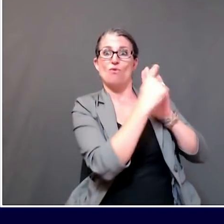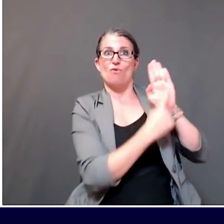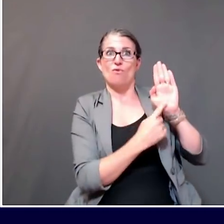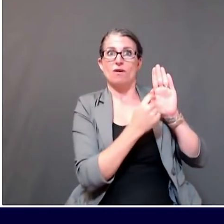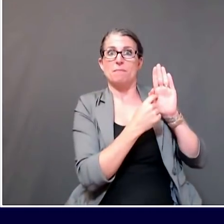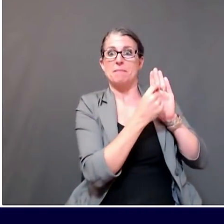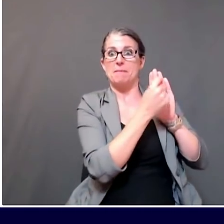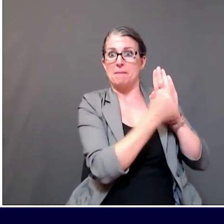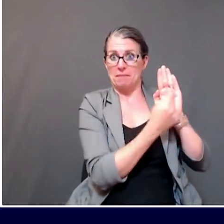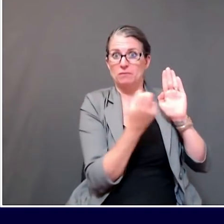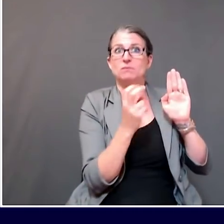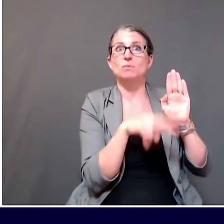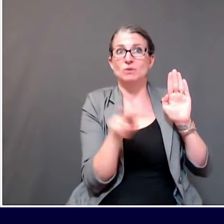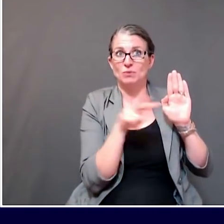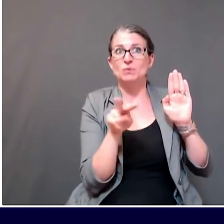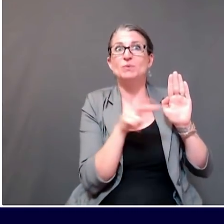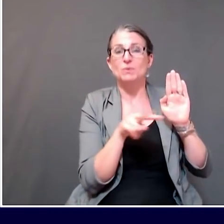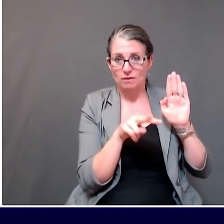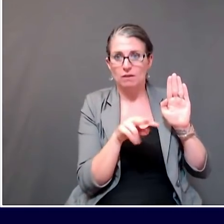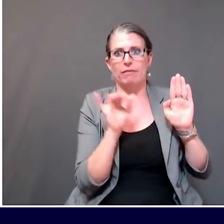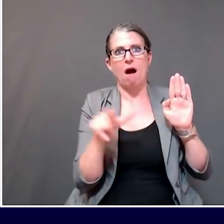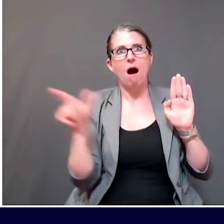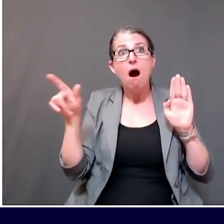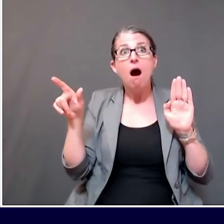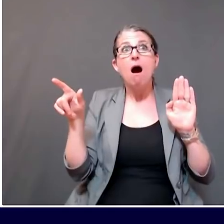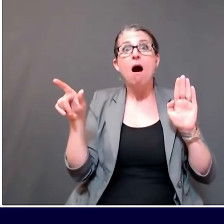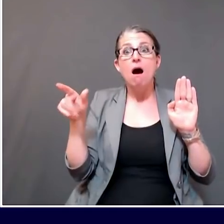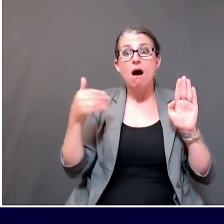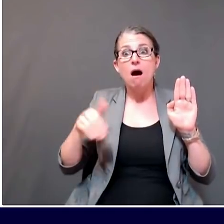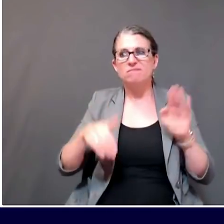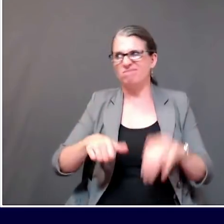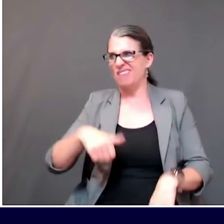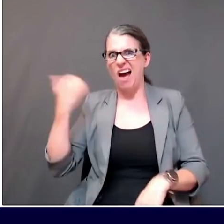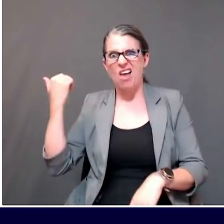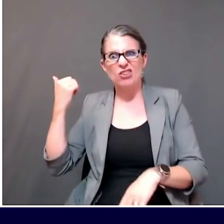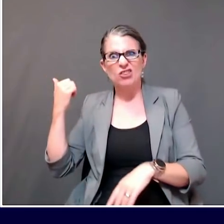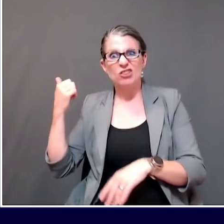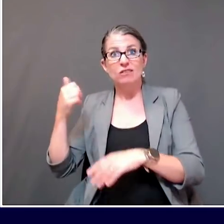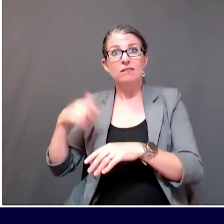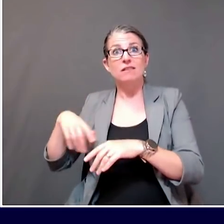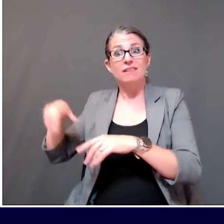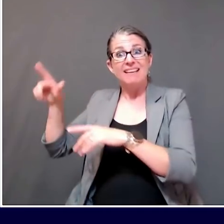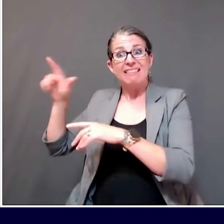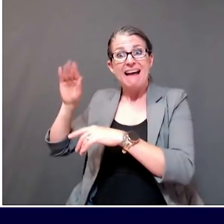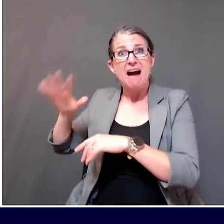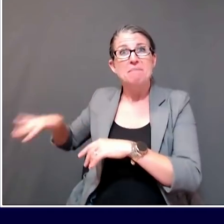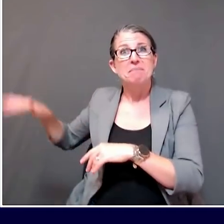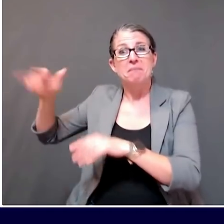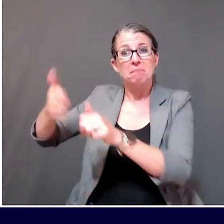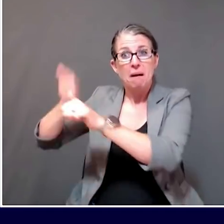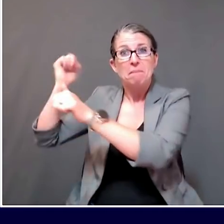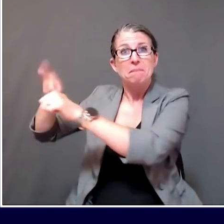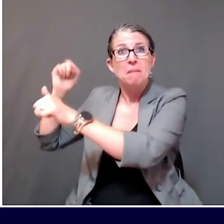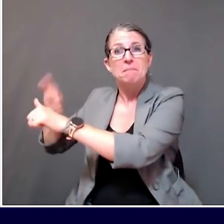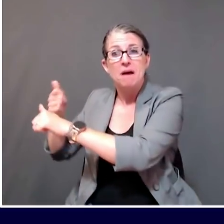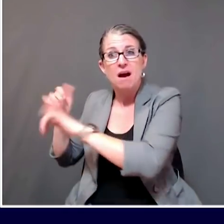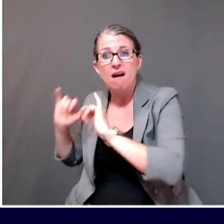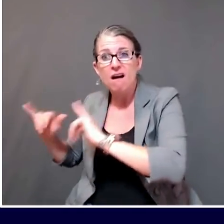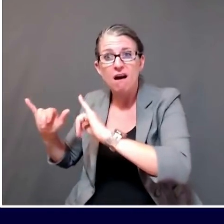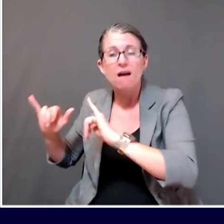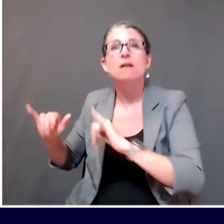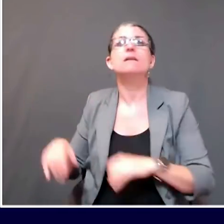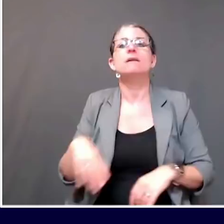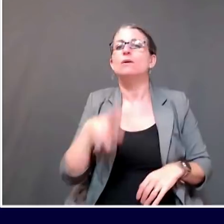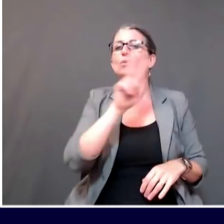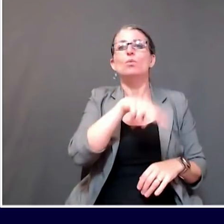what's going out throughout the nation. The tests that are taken, they're collected at these swab and send sites and sent to our lab,